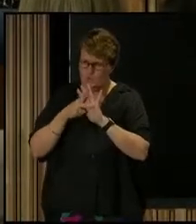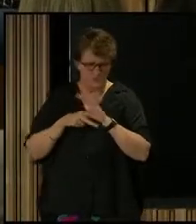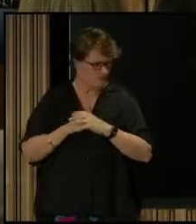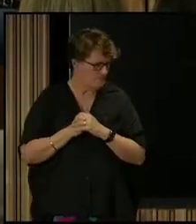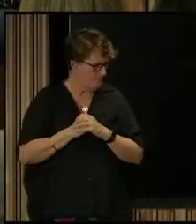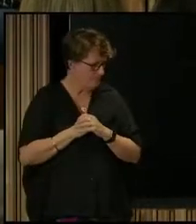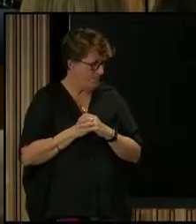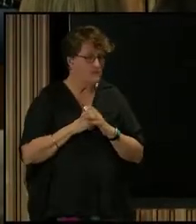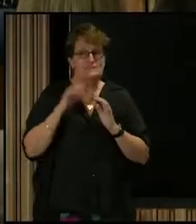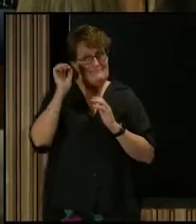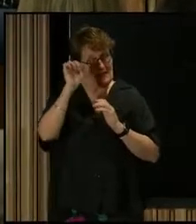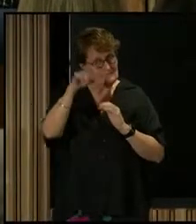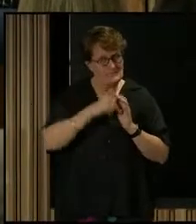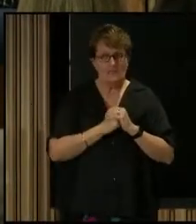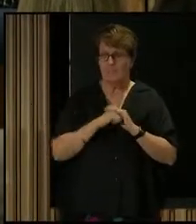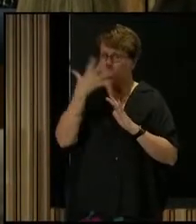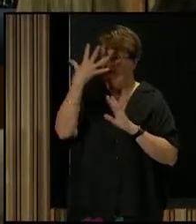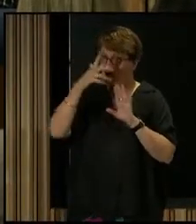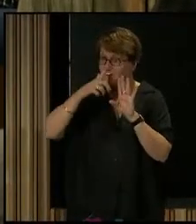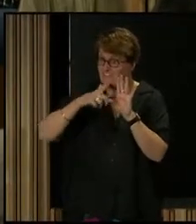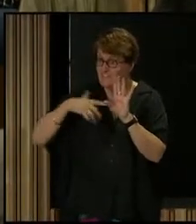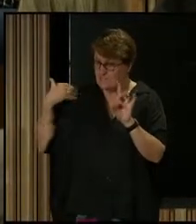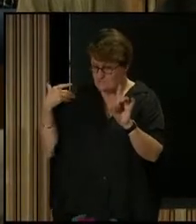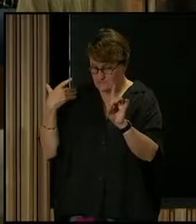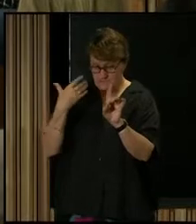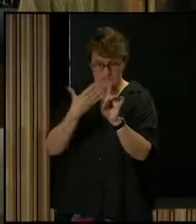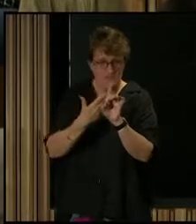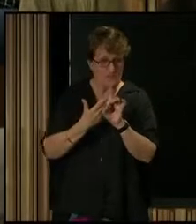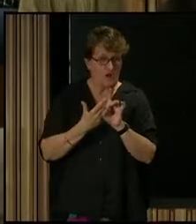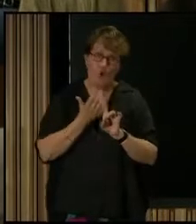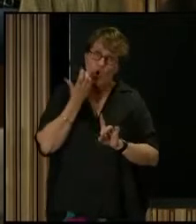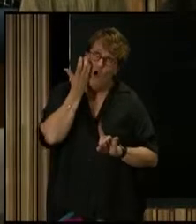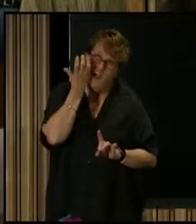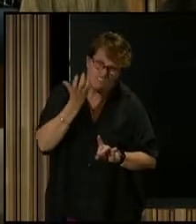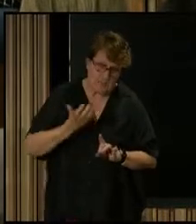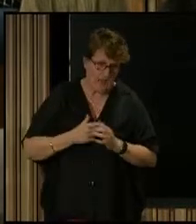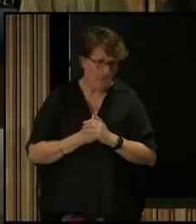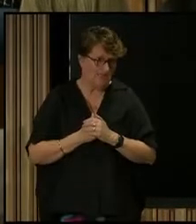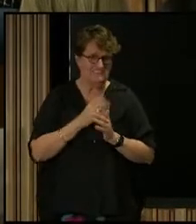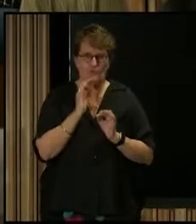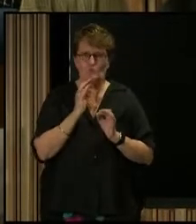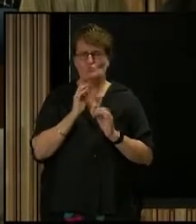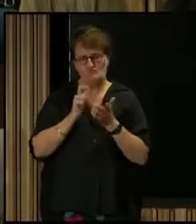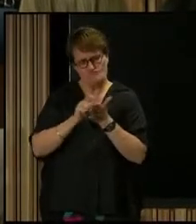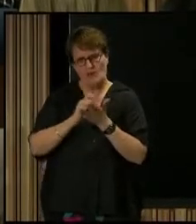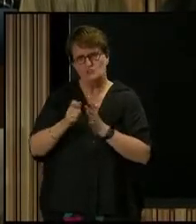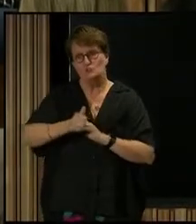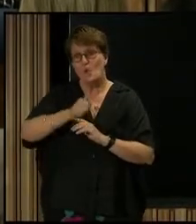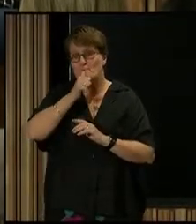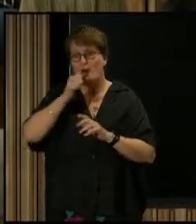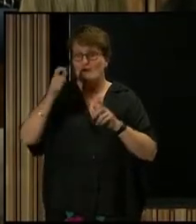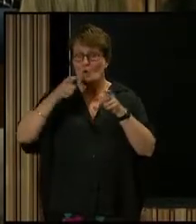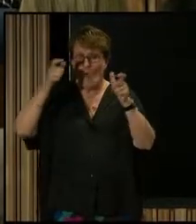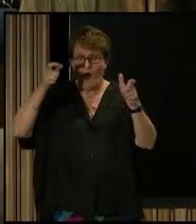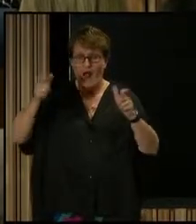me. Because, yes, for 5 years, without fail, almost every day, someone will write to pub choir and request that